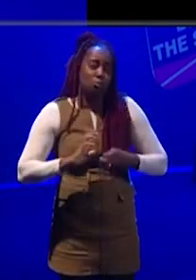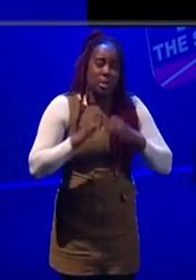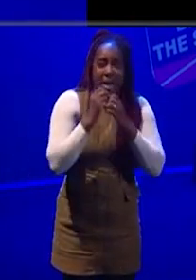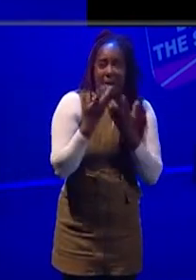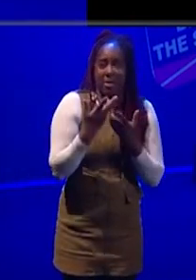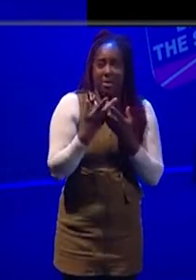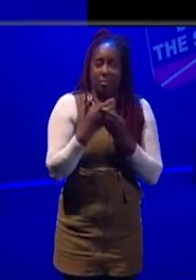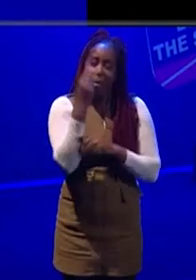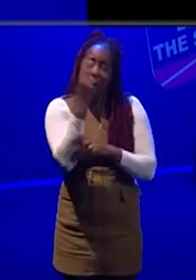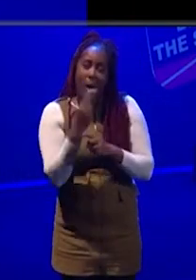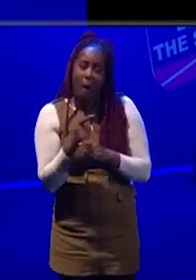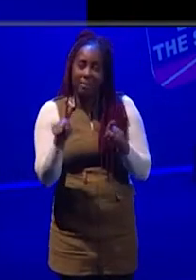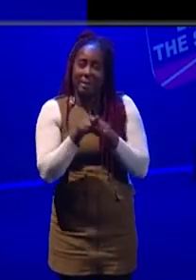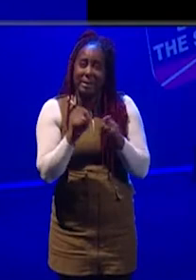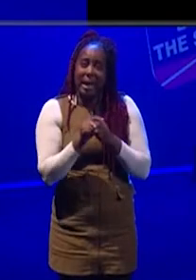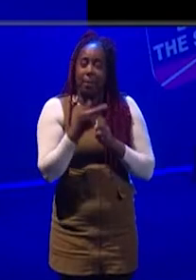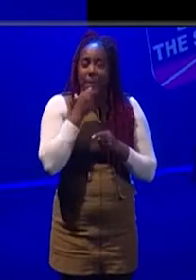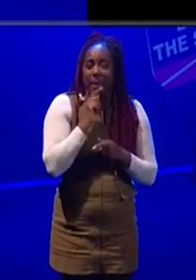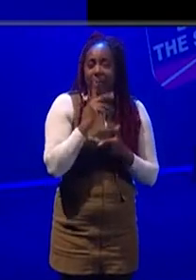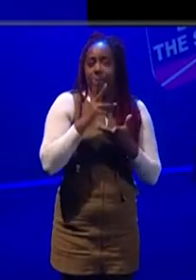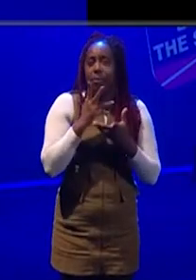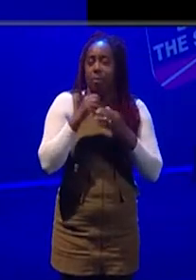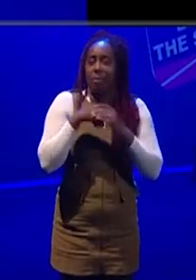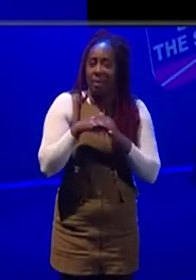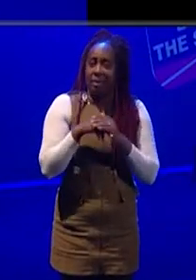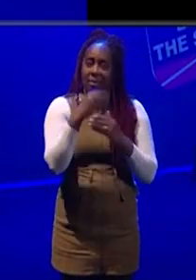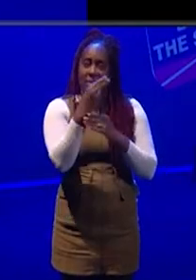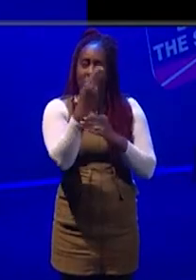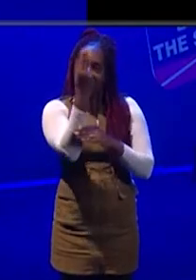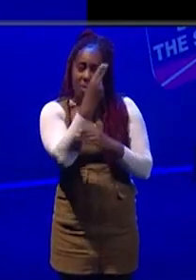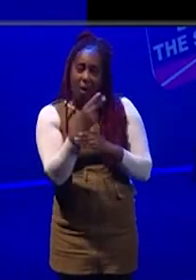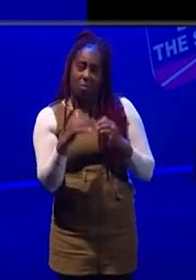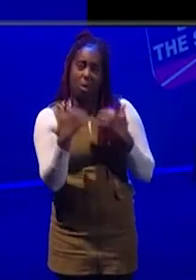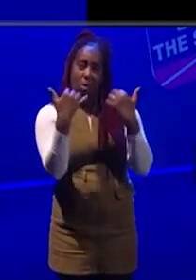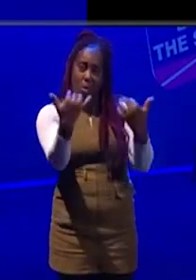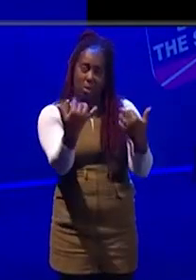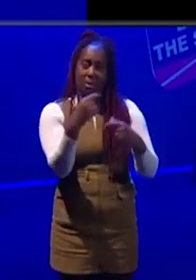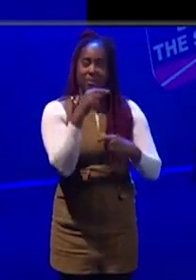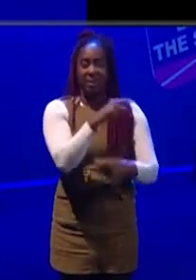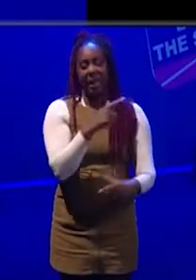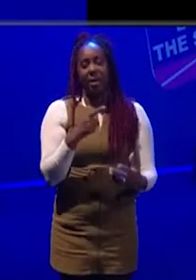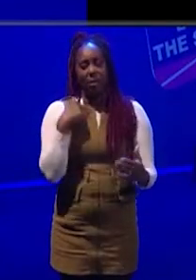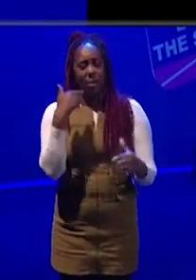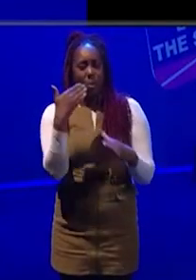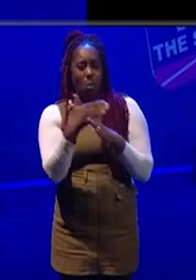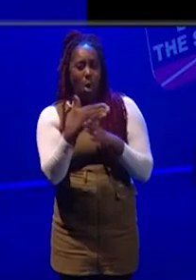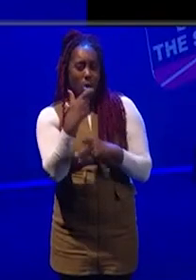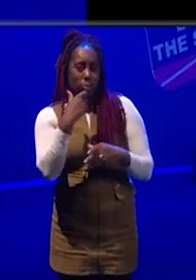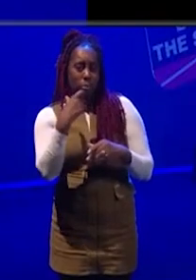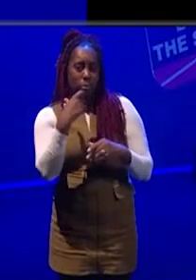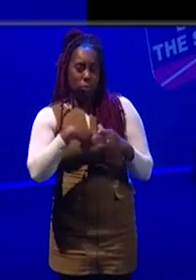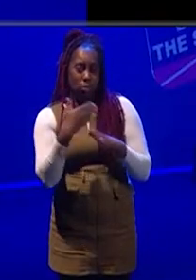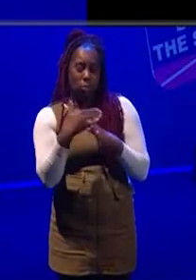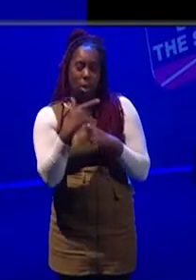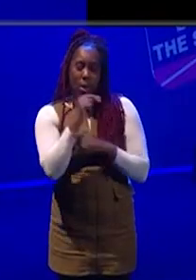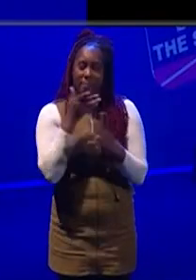human beings in our audiences. As somebody who works a lot in access, I consistently see people